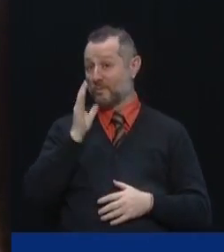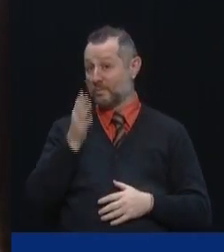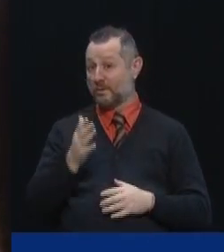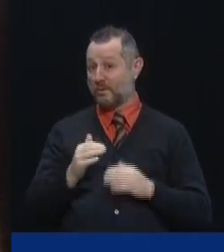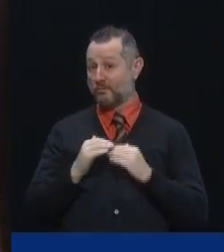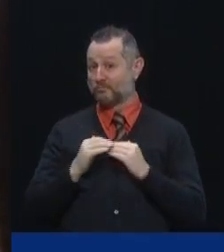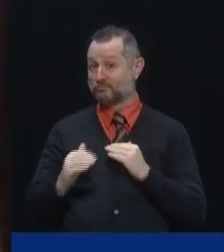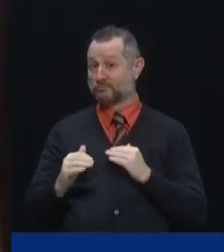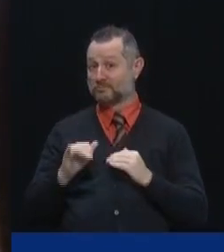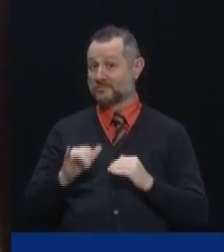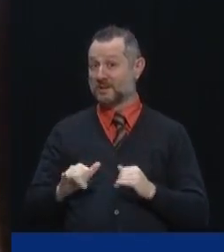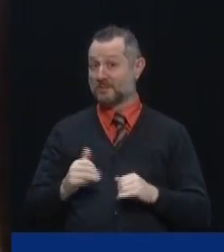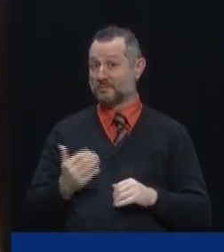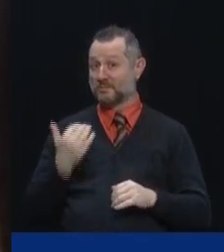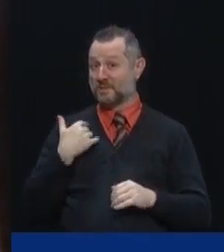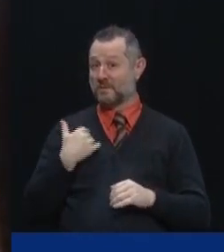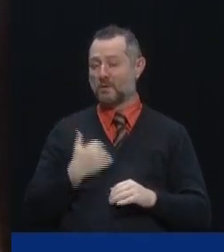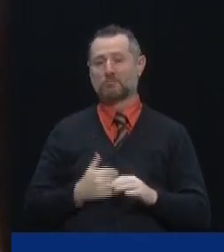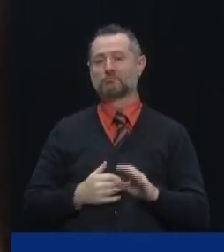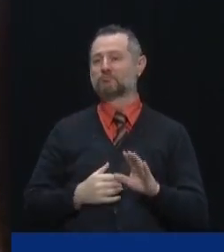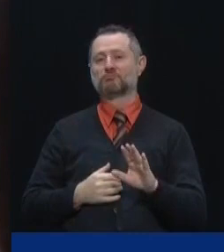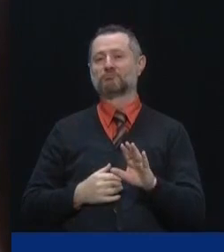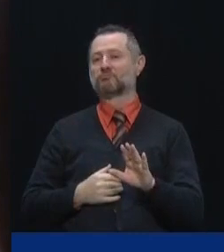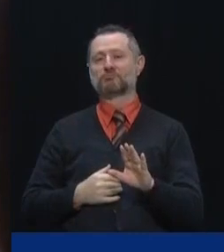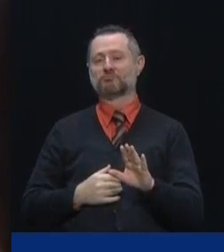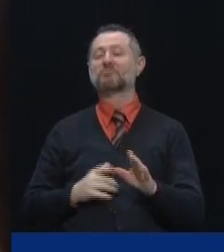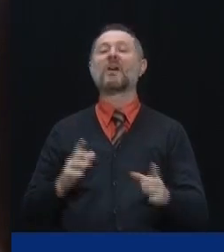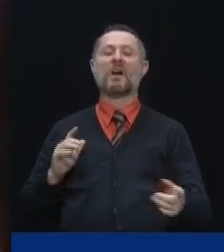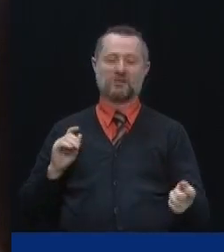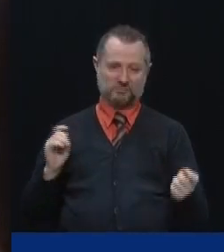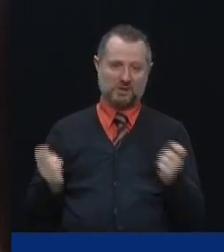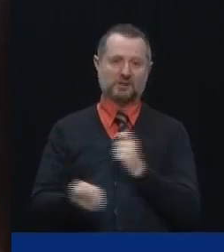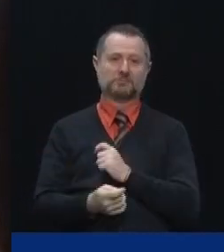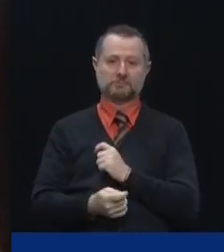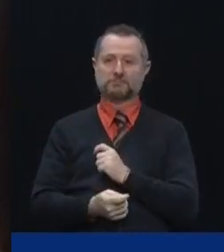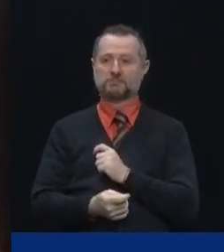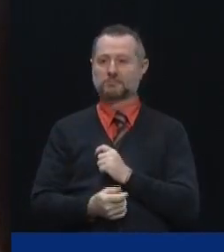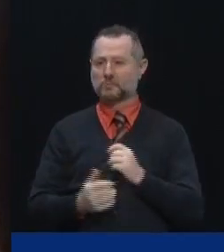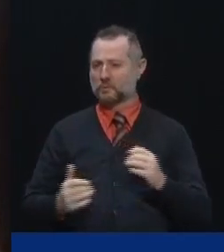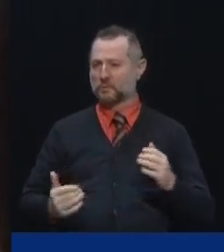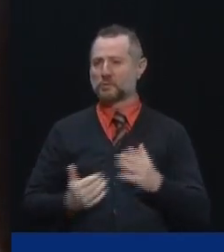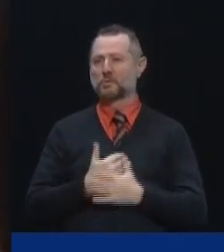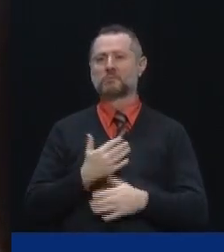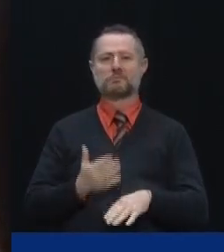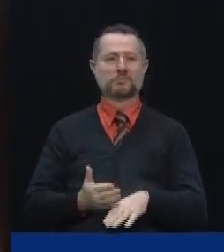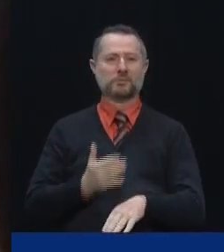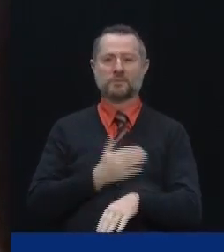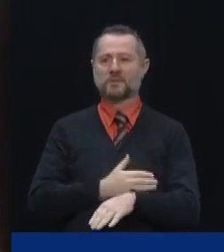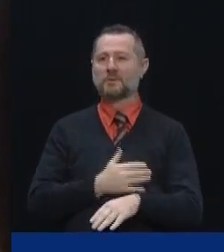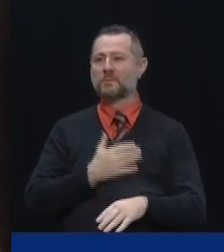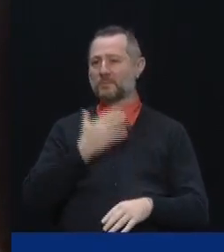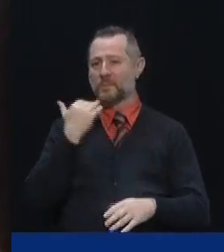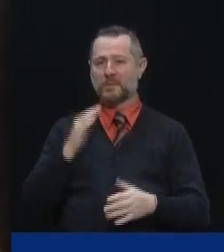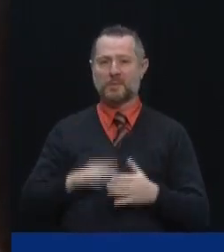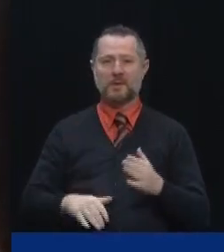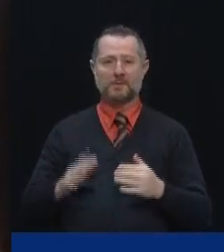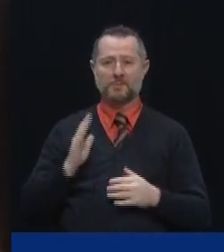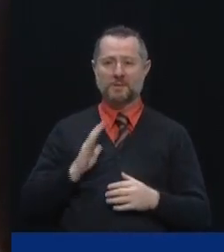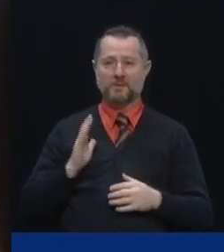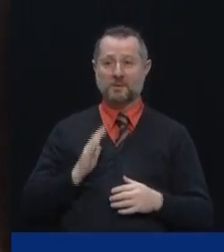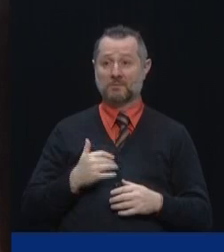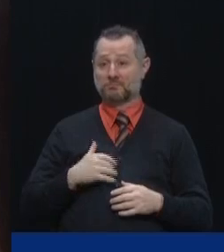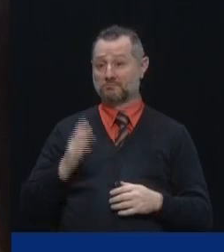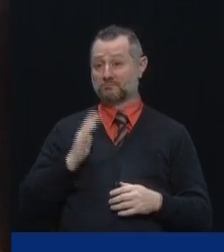We're going to reimagine it. We're going to reinvent it. We're going to take it to a place it's never been before. When I was in the federal government, I